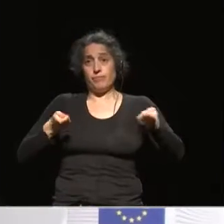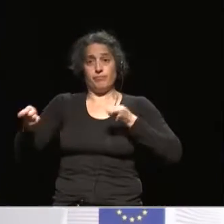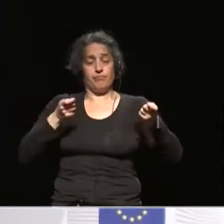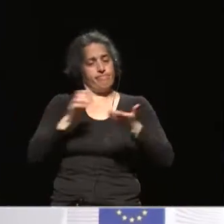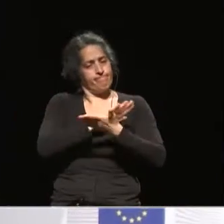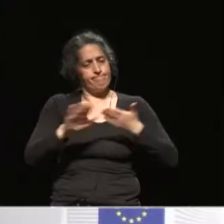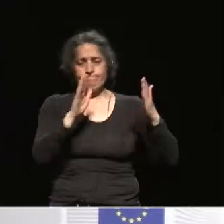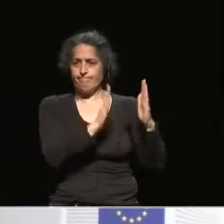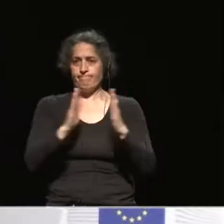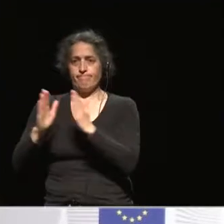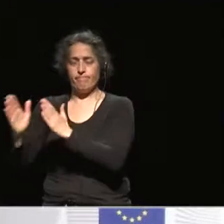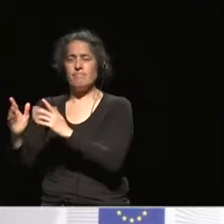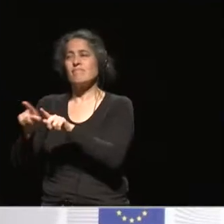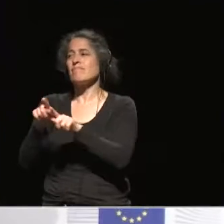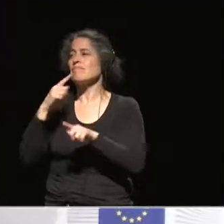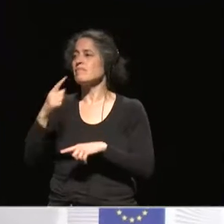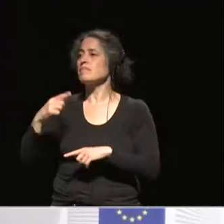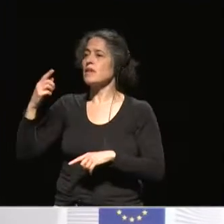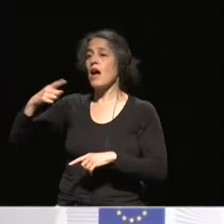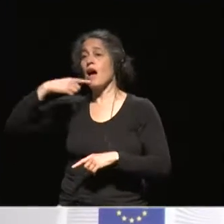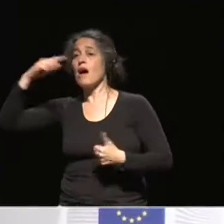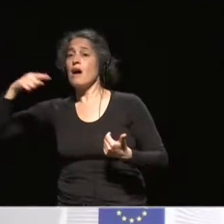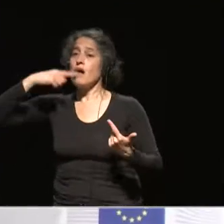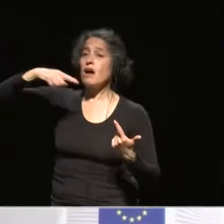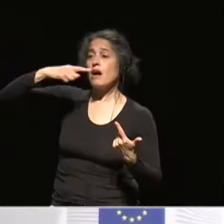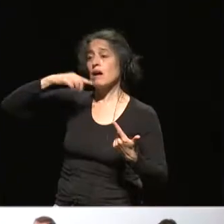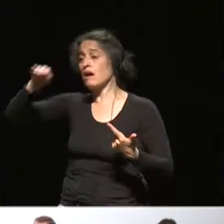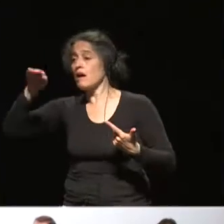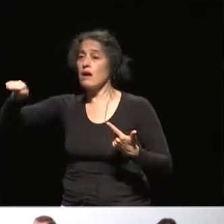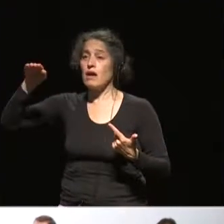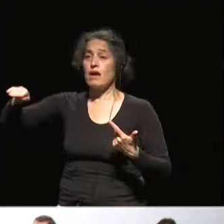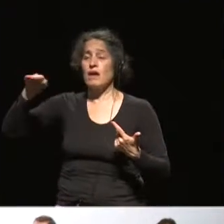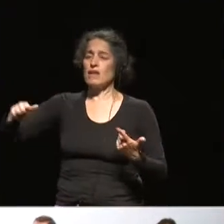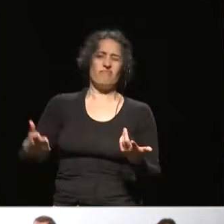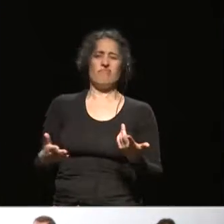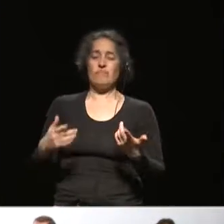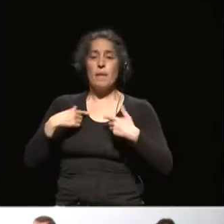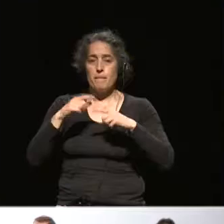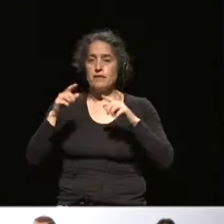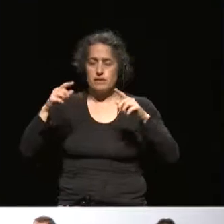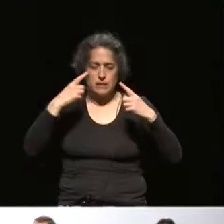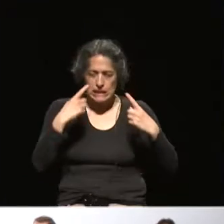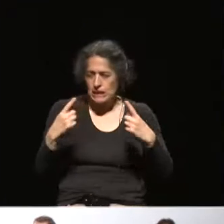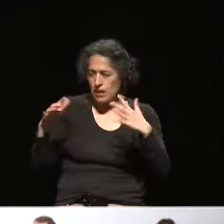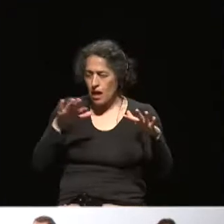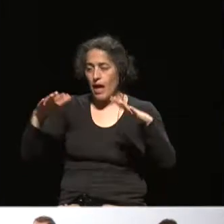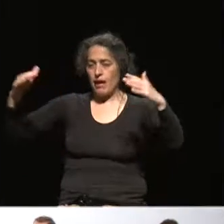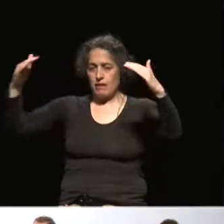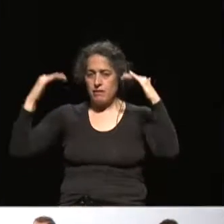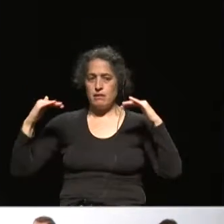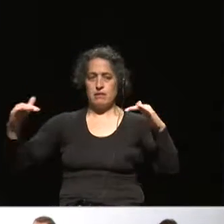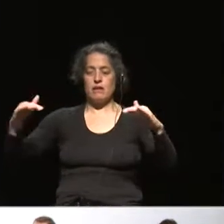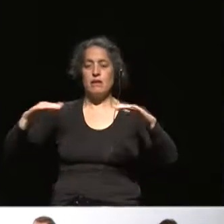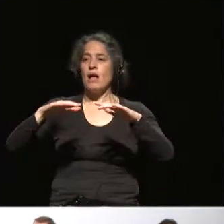And it's less about lecturing, as you say, but it is about sharing and understanding what is most powerful in driving the domestic,